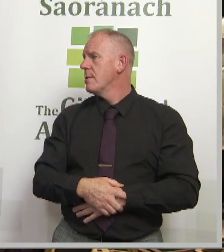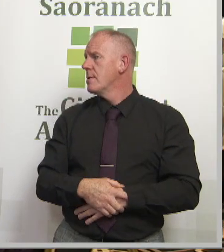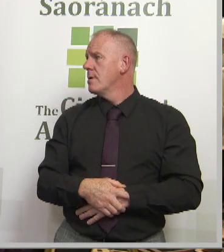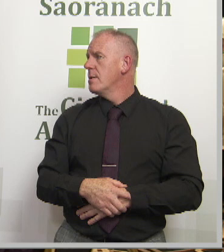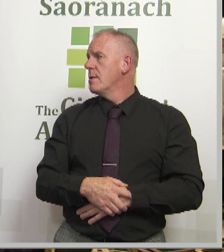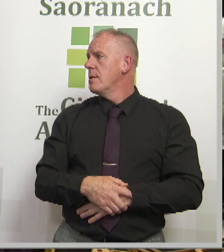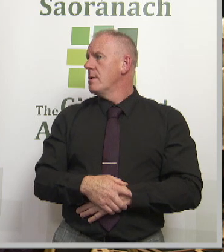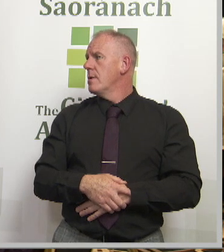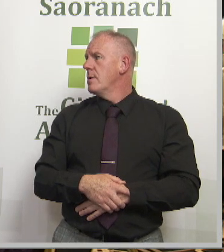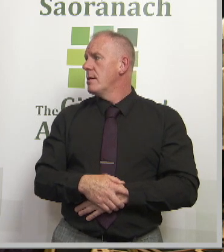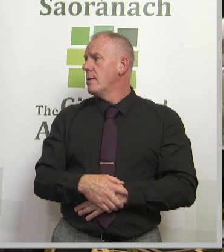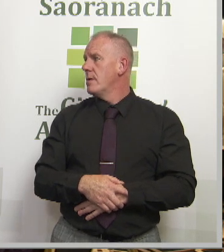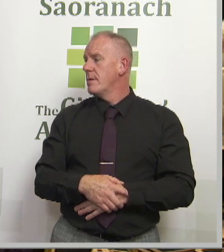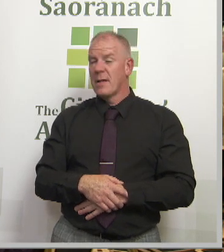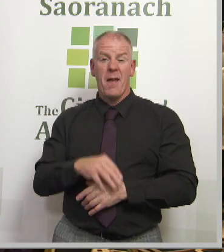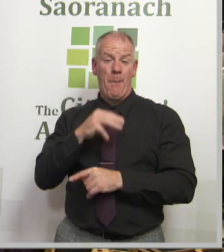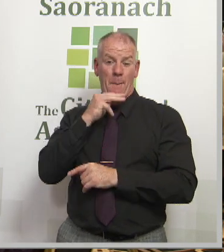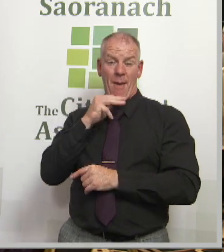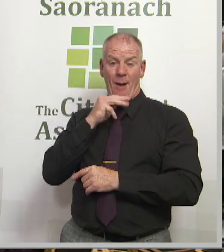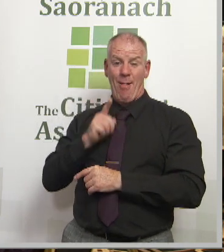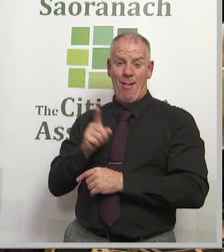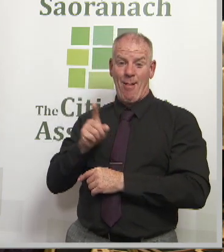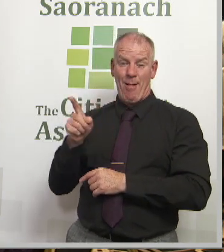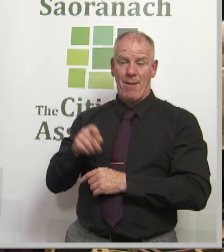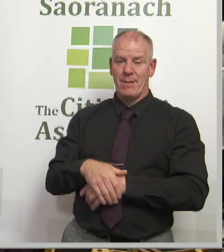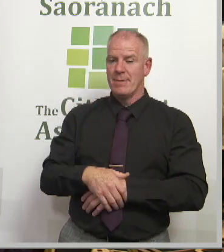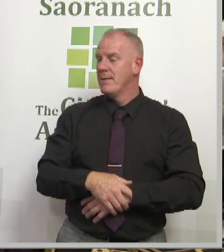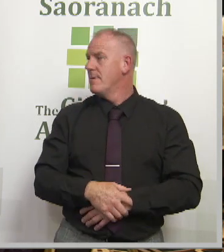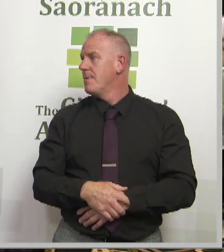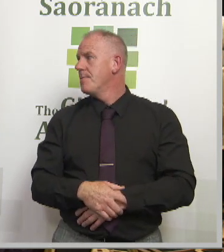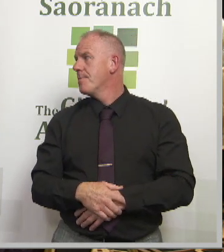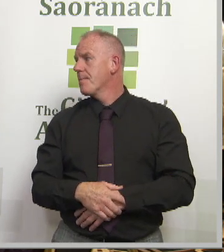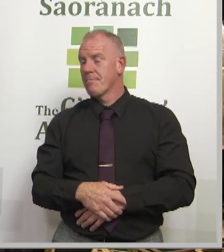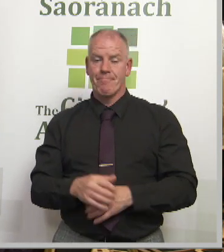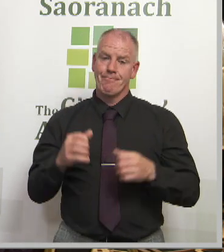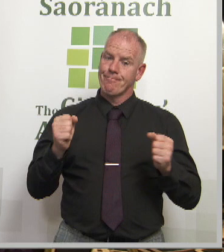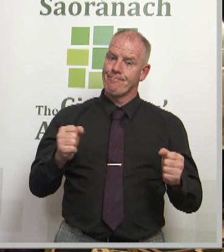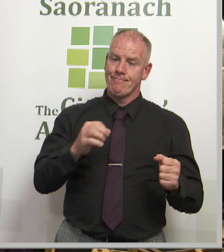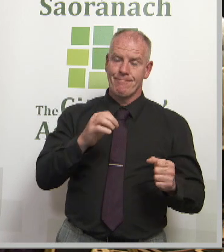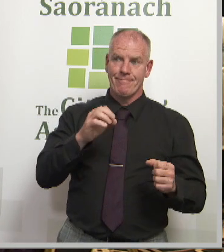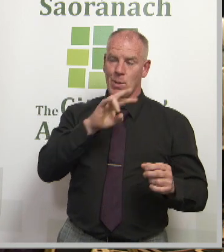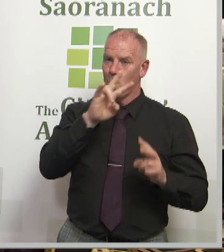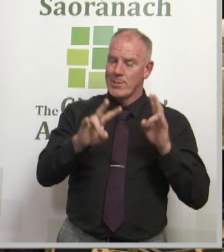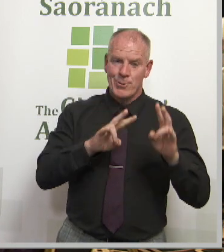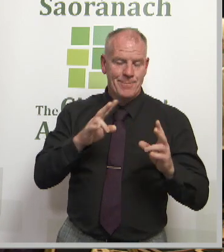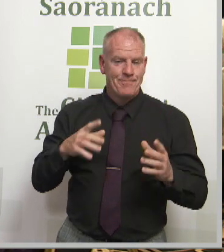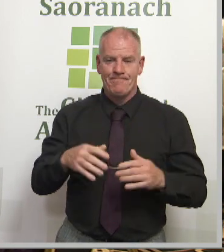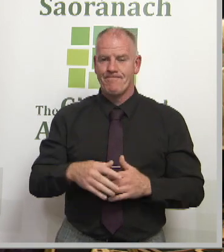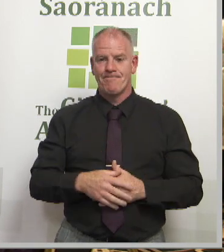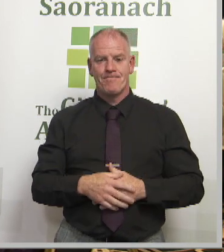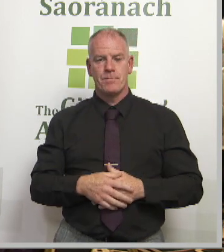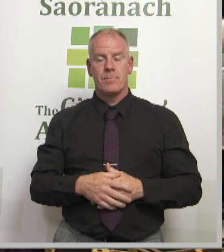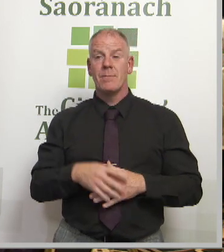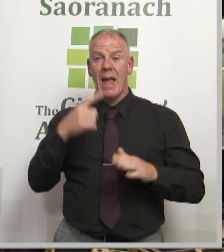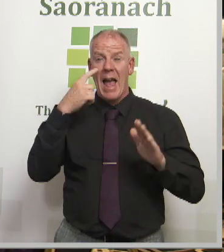If it's okay, I think Micheál will step up for this one. Thank you very much. That's a good question. And I think that the evidence